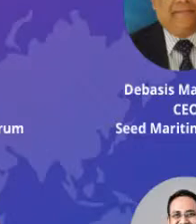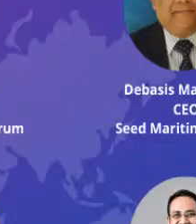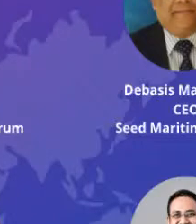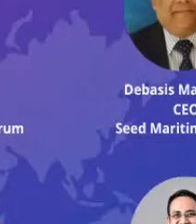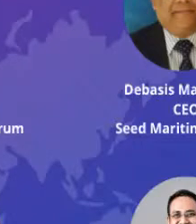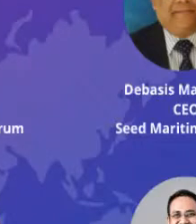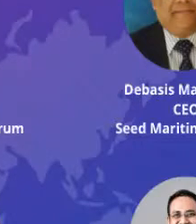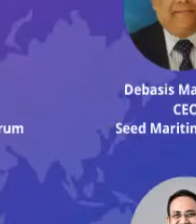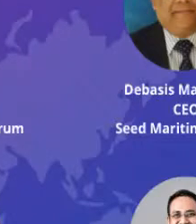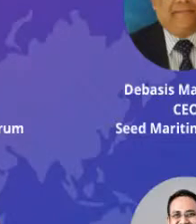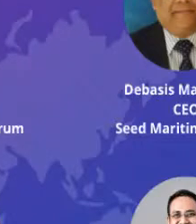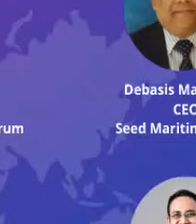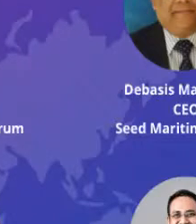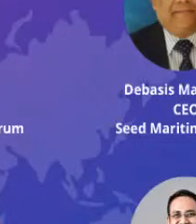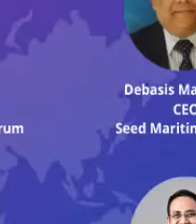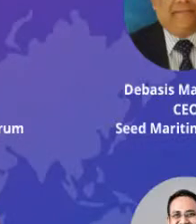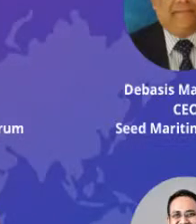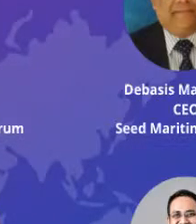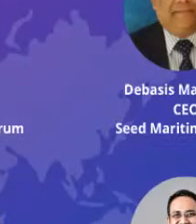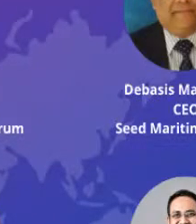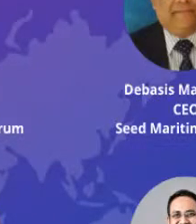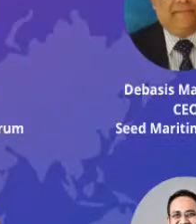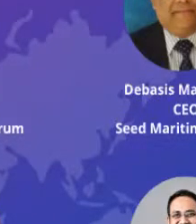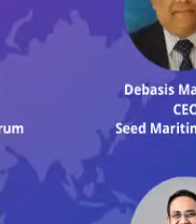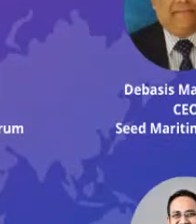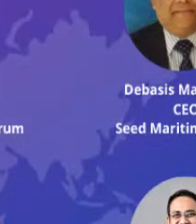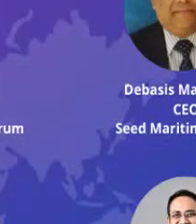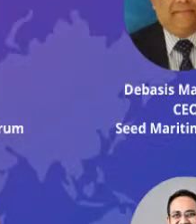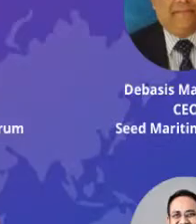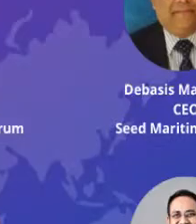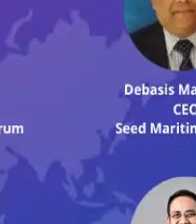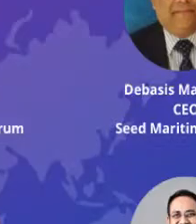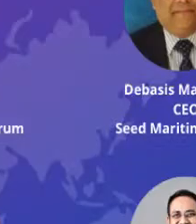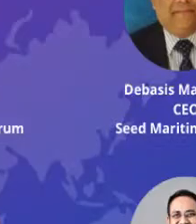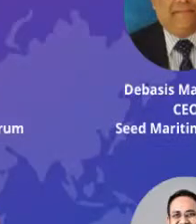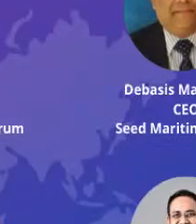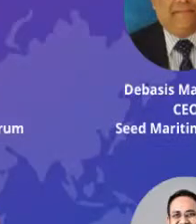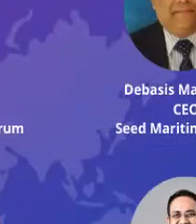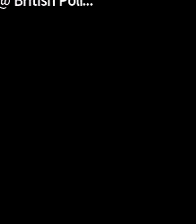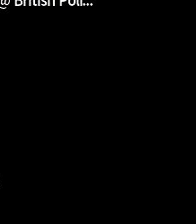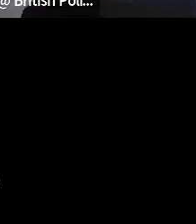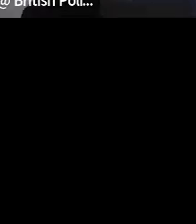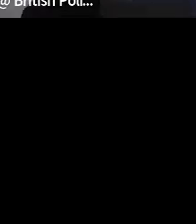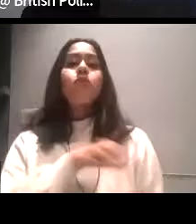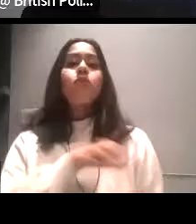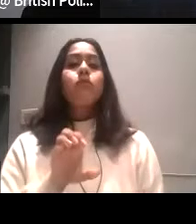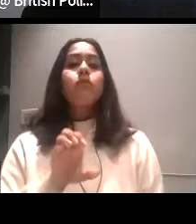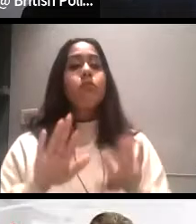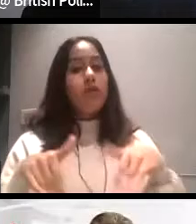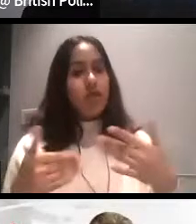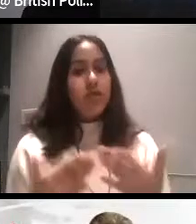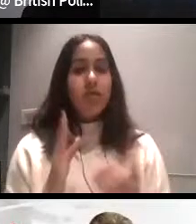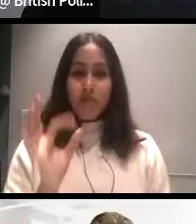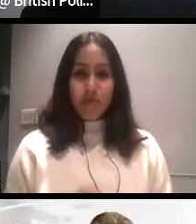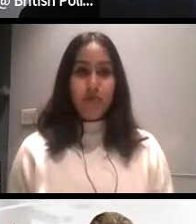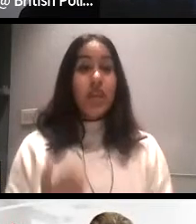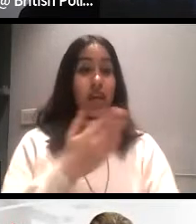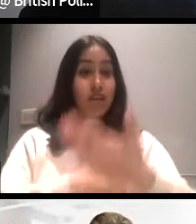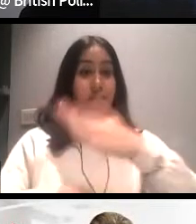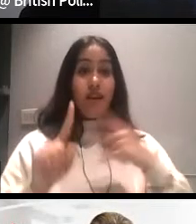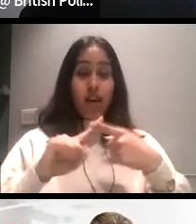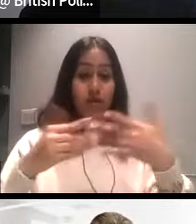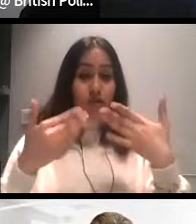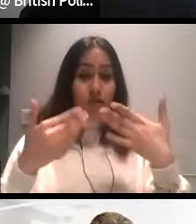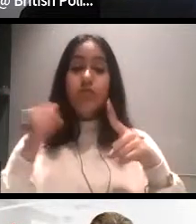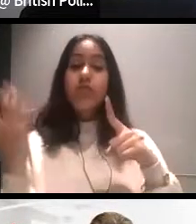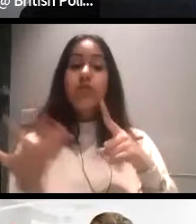and further accelerate the pace of their inclusion-led empowerment. Sarthak Education Trust